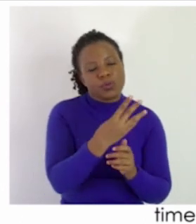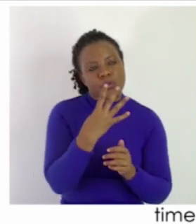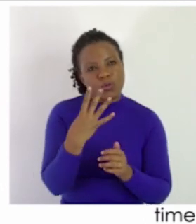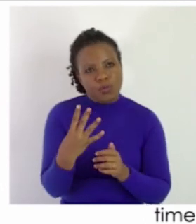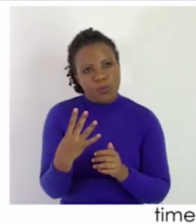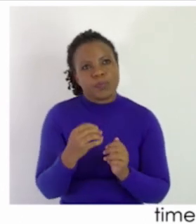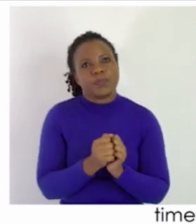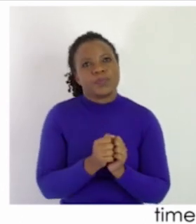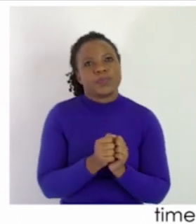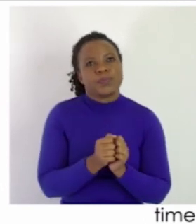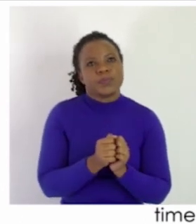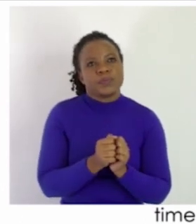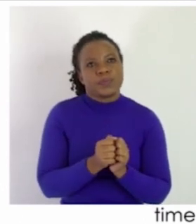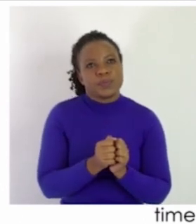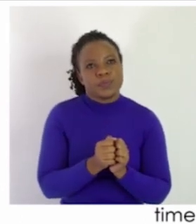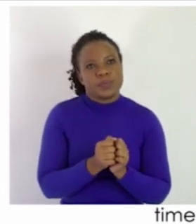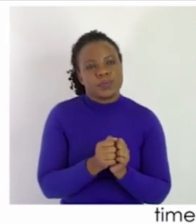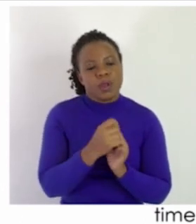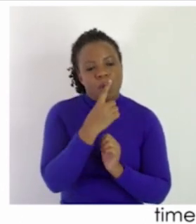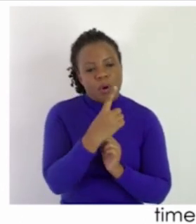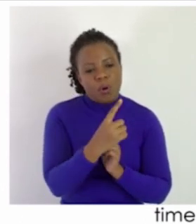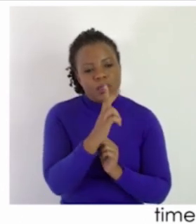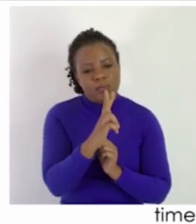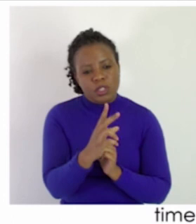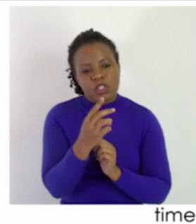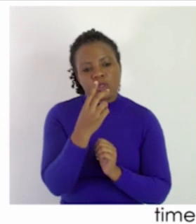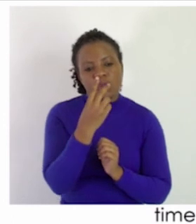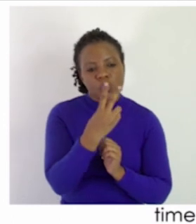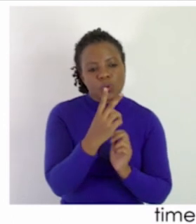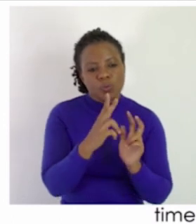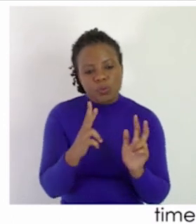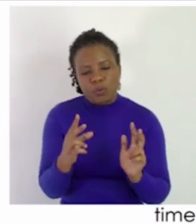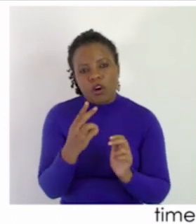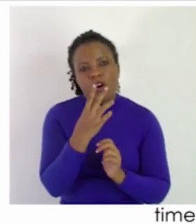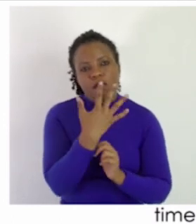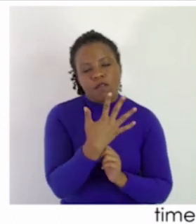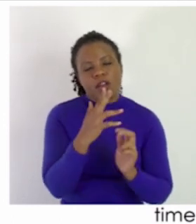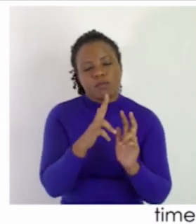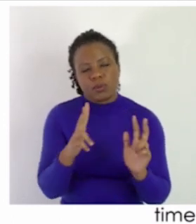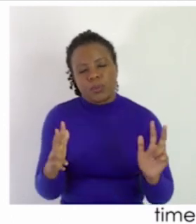can count. 1 person, 2 people, 3 people, 5 people. All right.